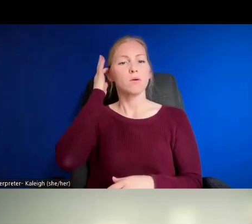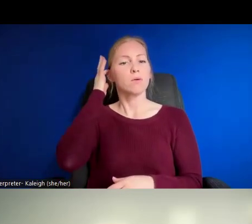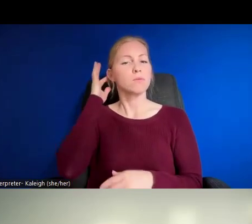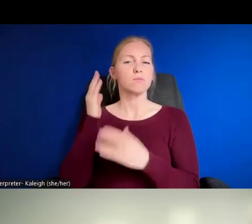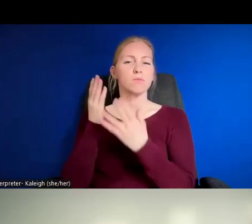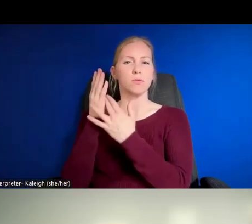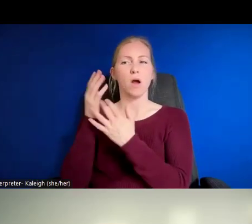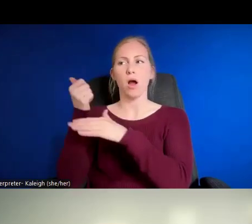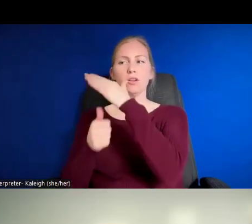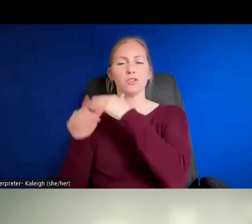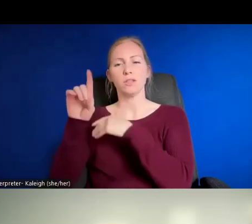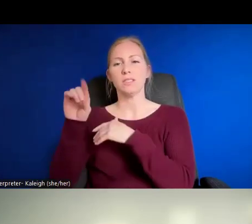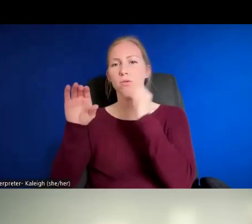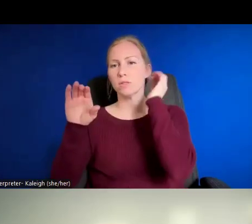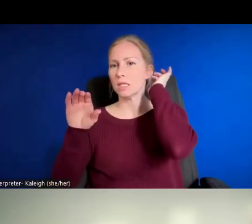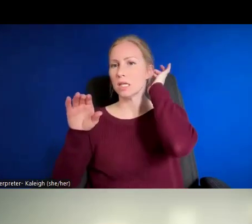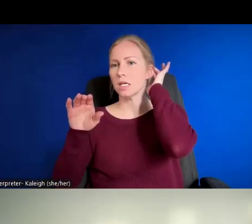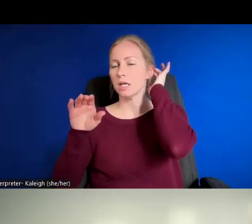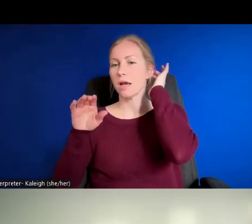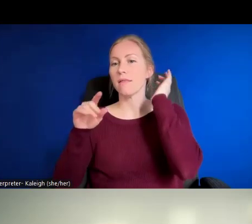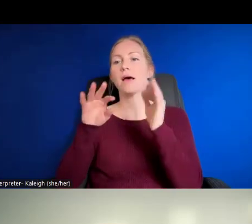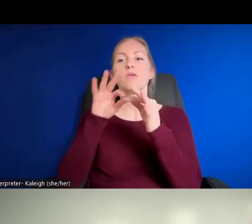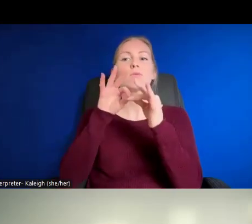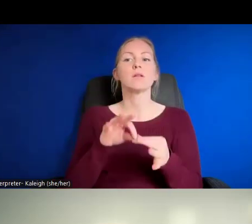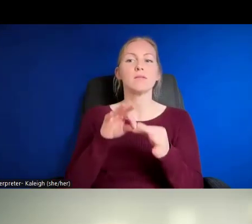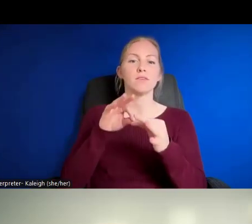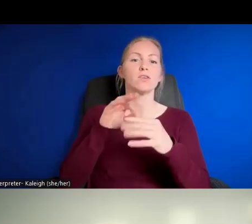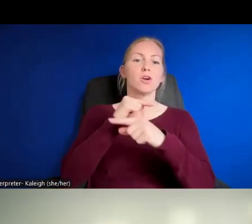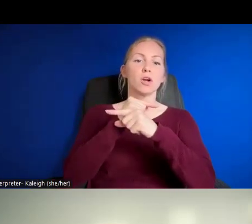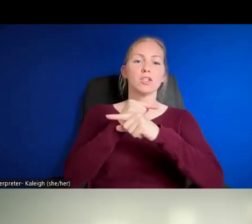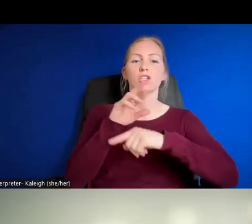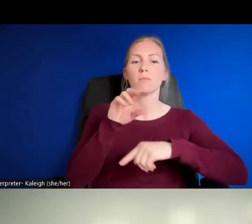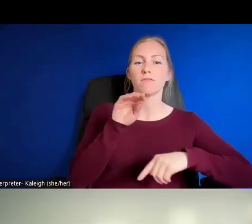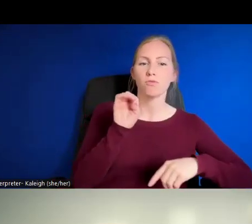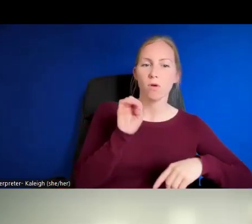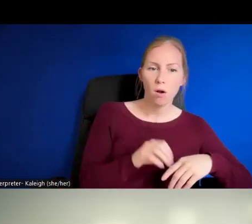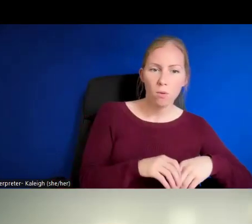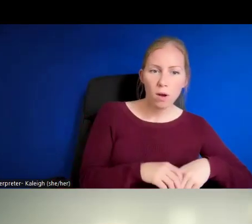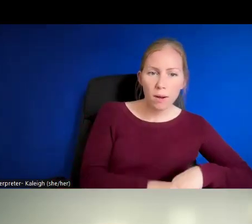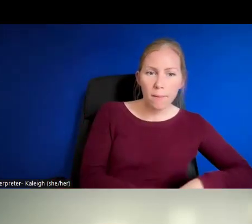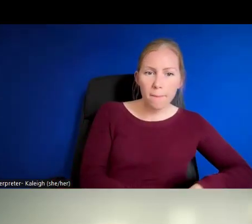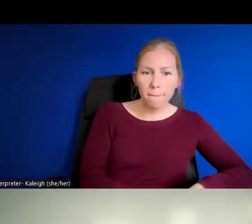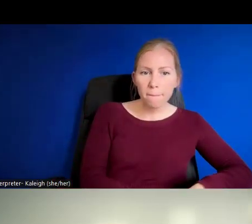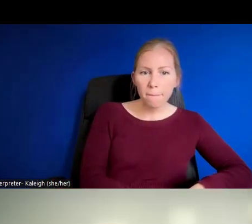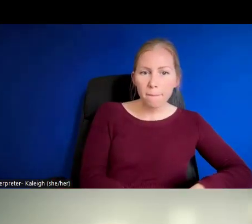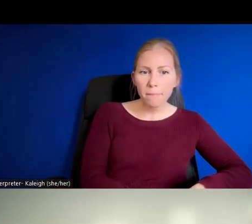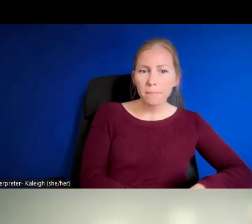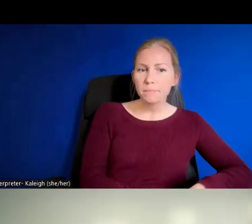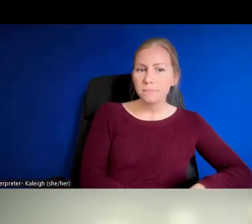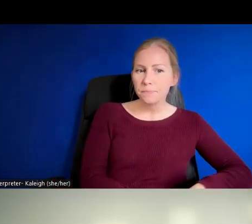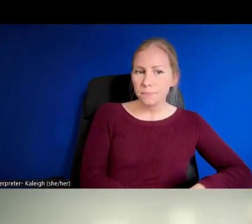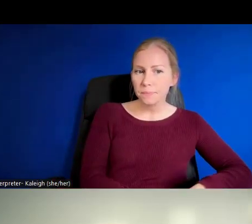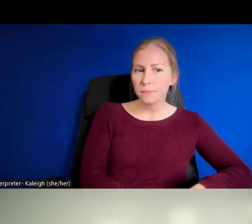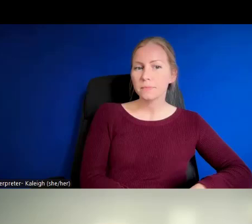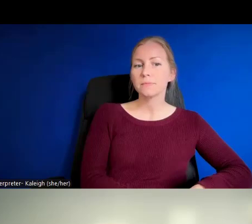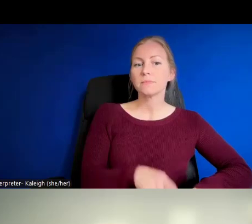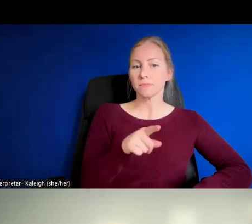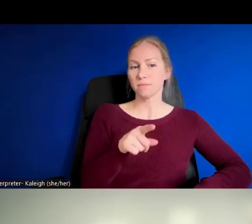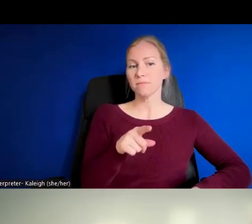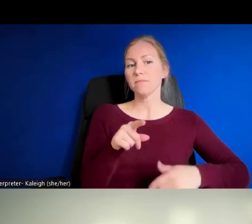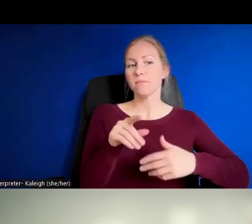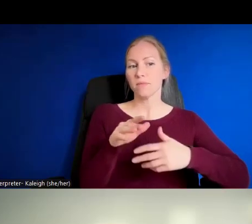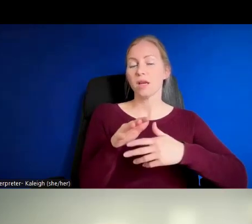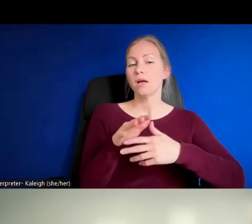and in regards to guardianship of Roe. In In these cases, they discuss all